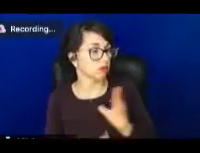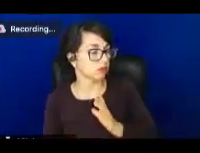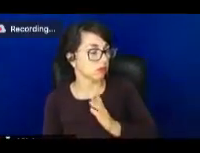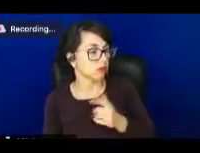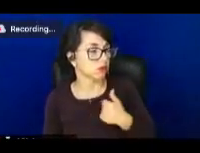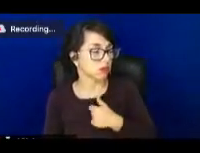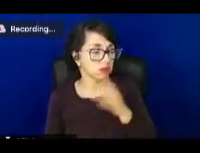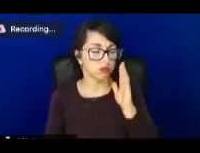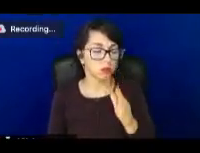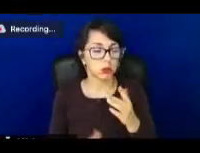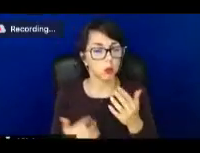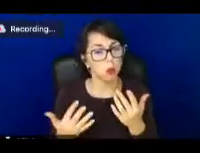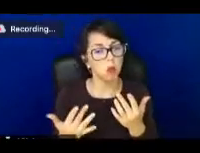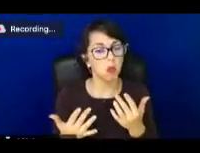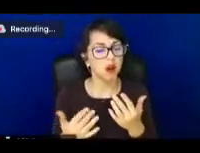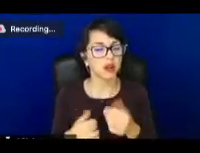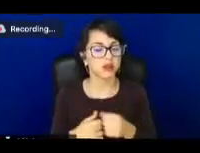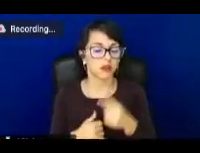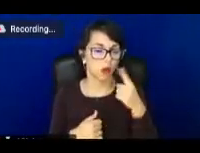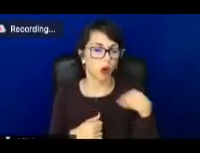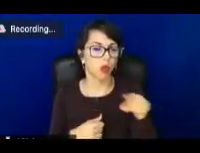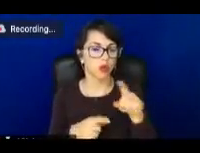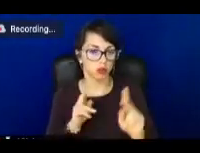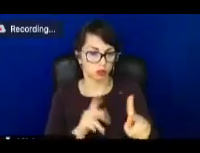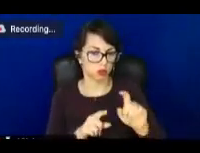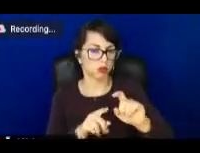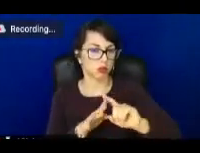work through the phone system.